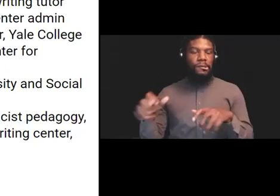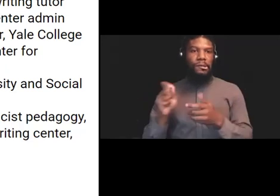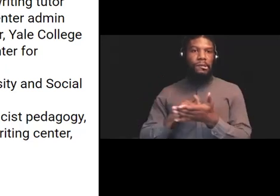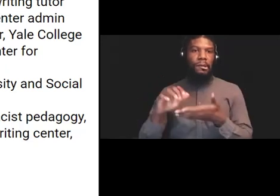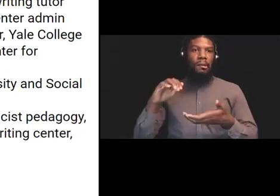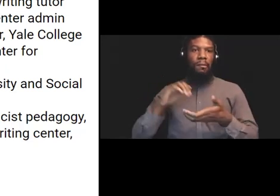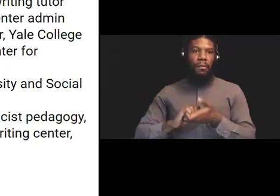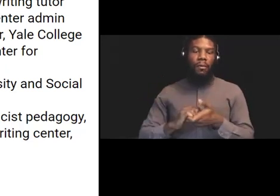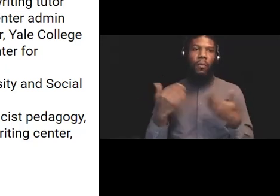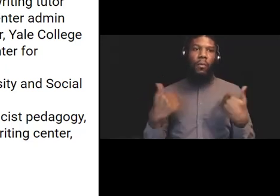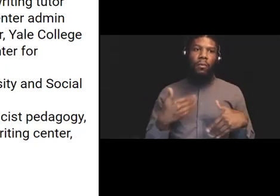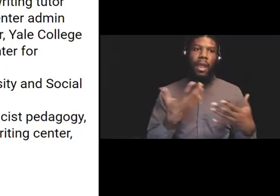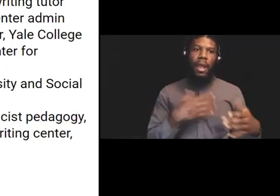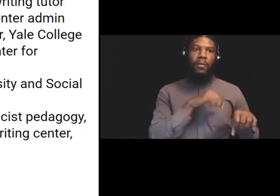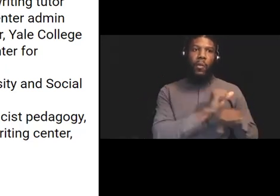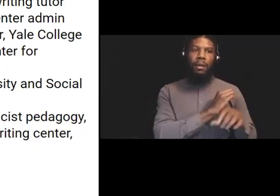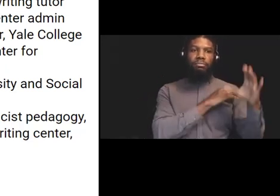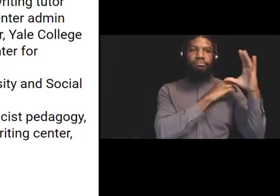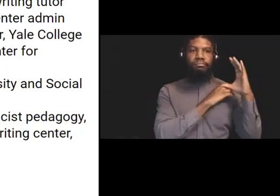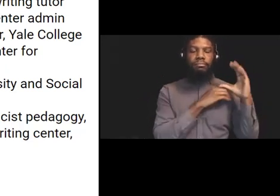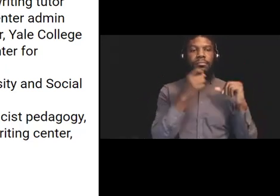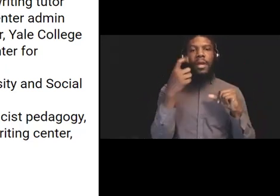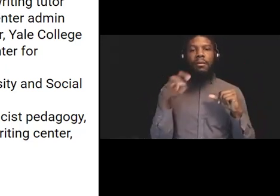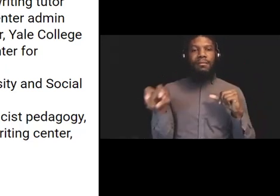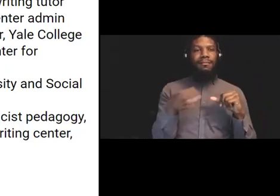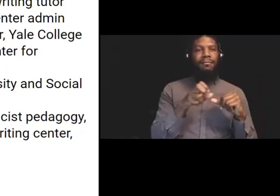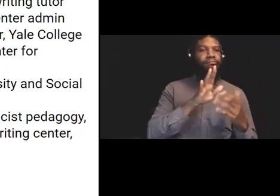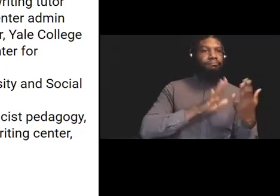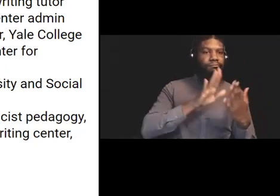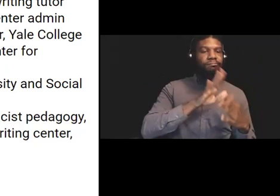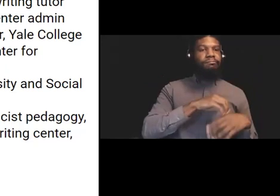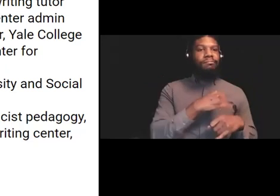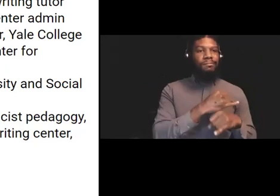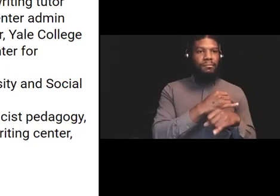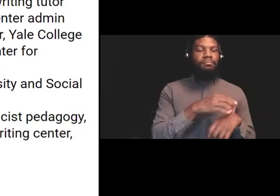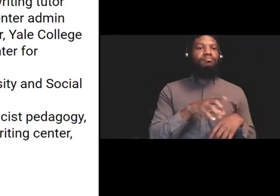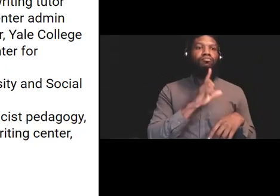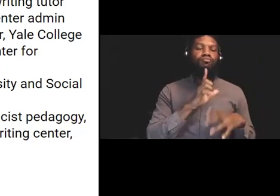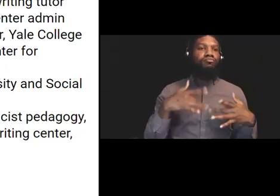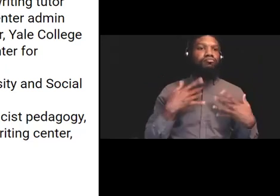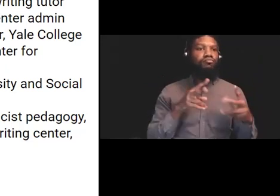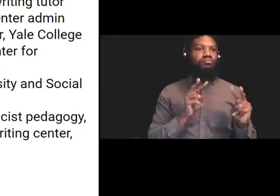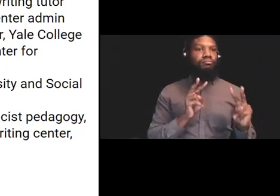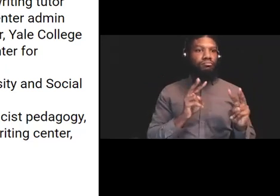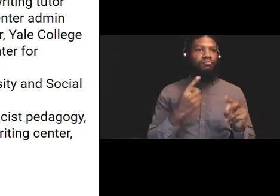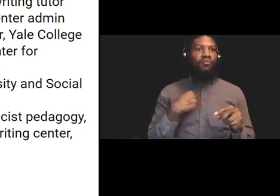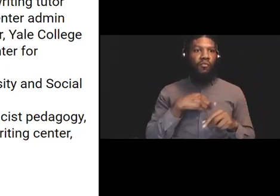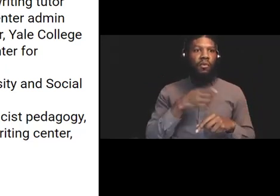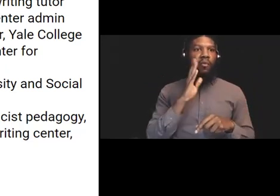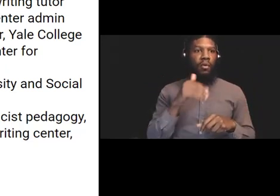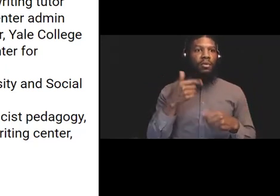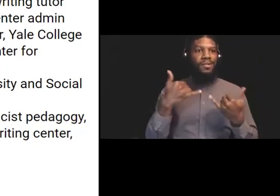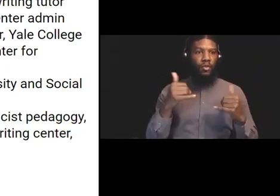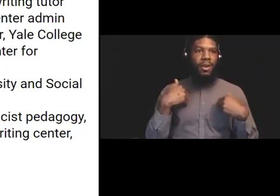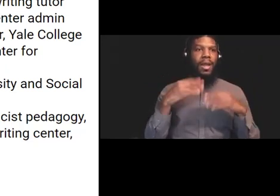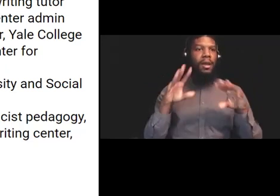with the transition back to campus this fall, but I'm really excited that we're keeping online writing support available 6 days